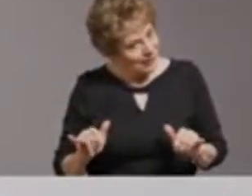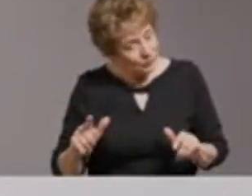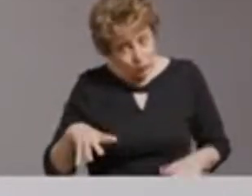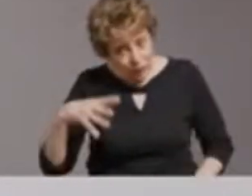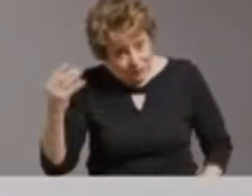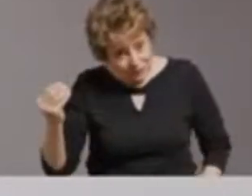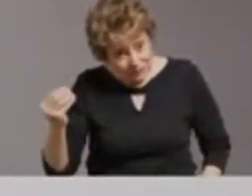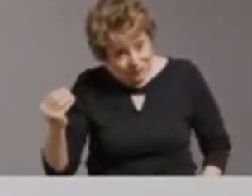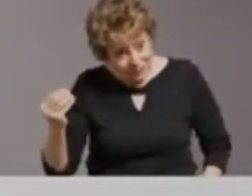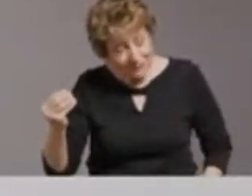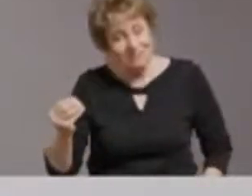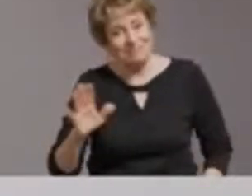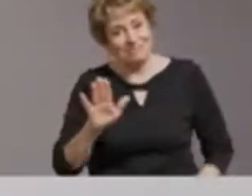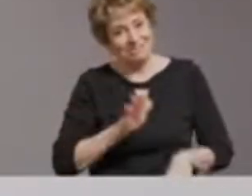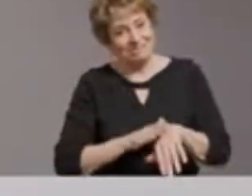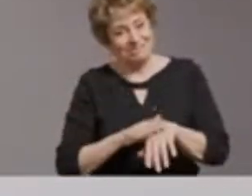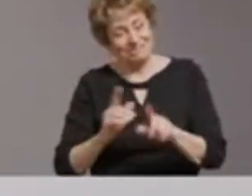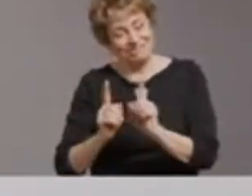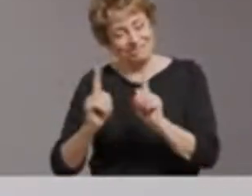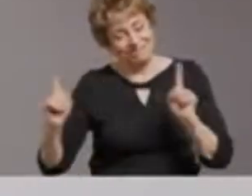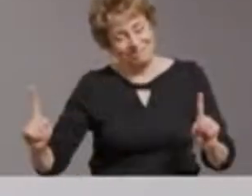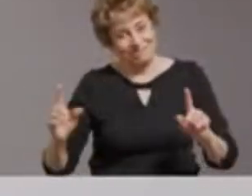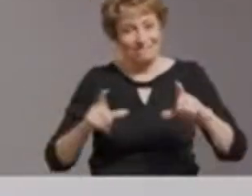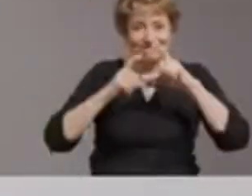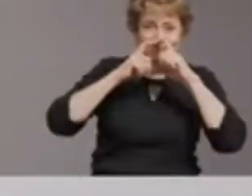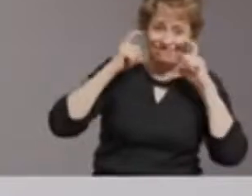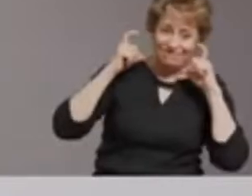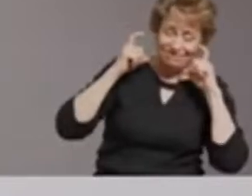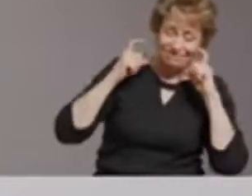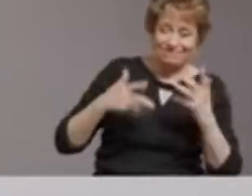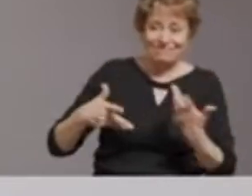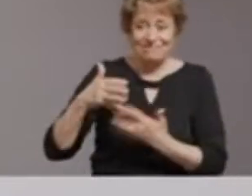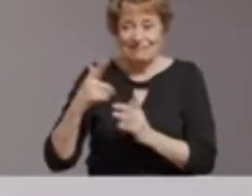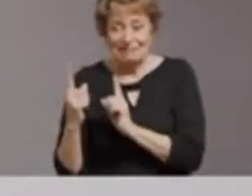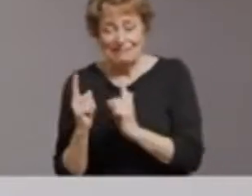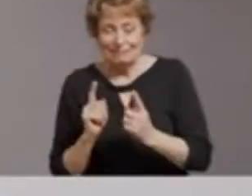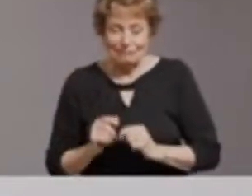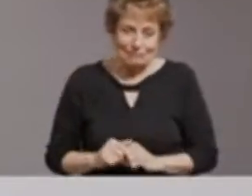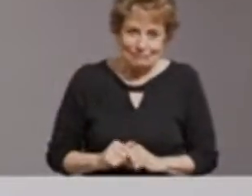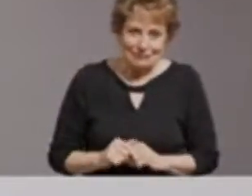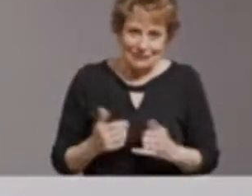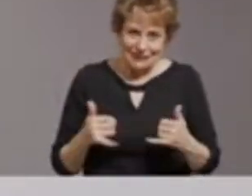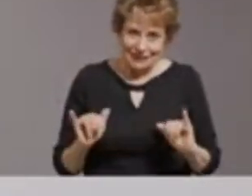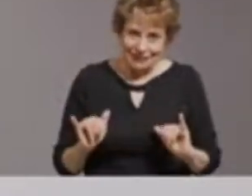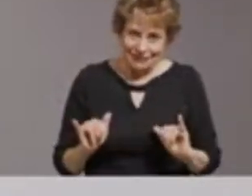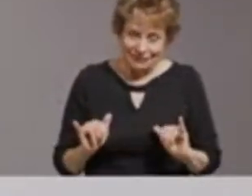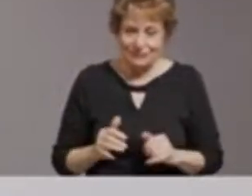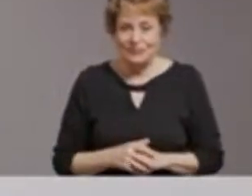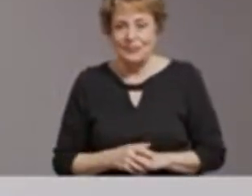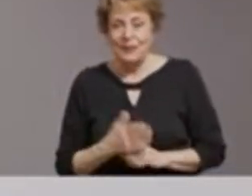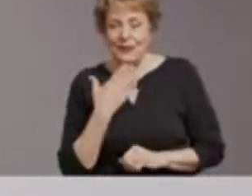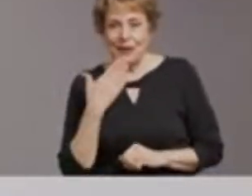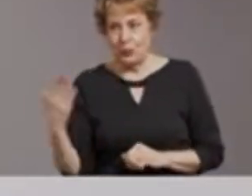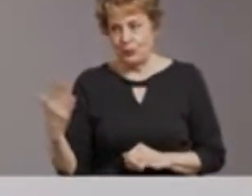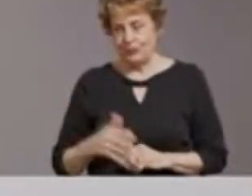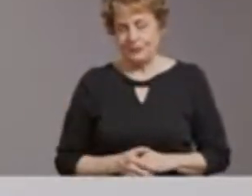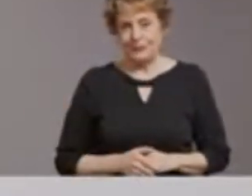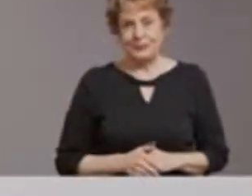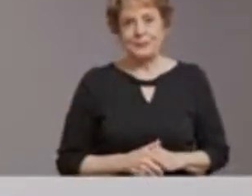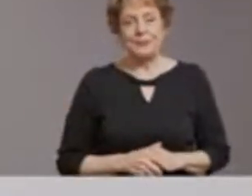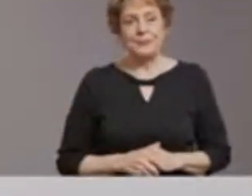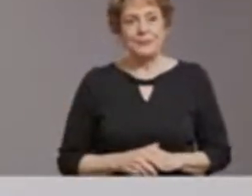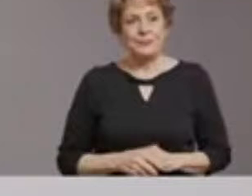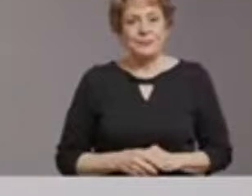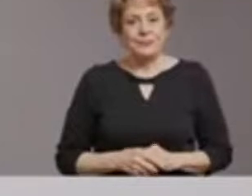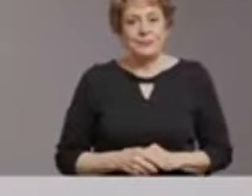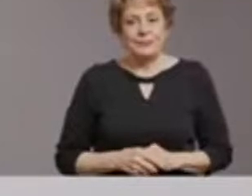physically distanced and wearing a mask whenever you're with people that you don't live with. Thank you so much. Thank you.